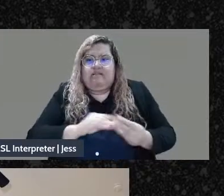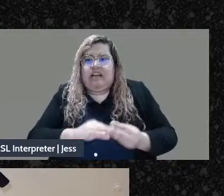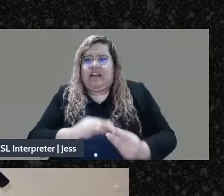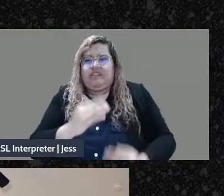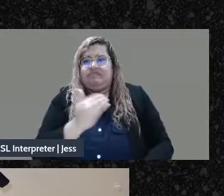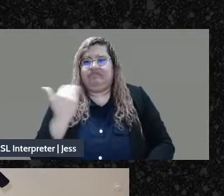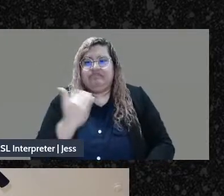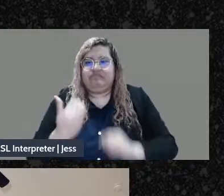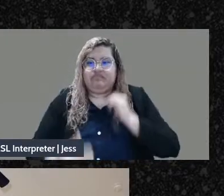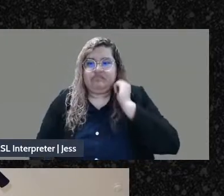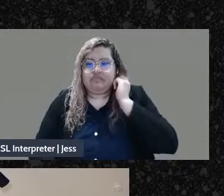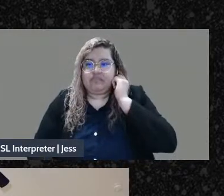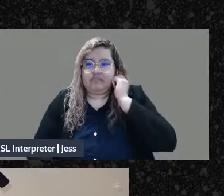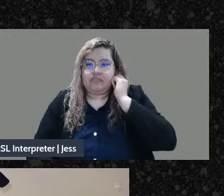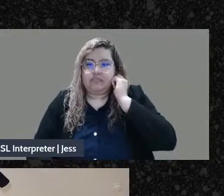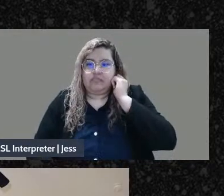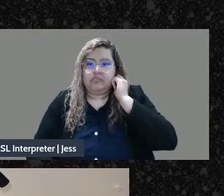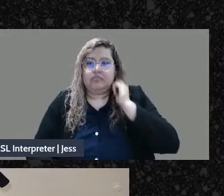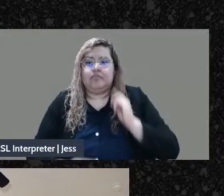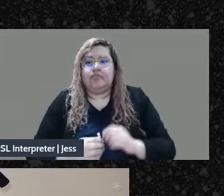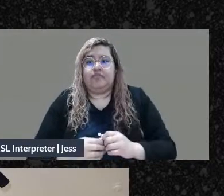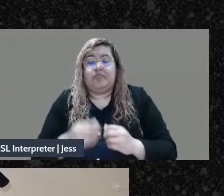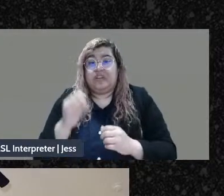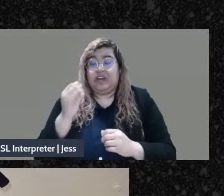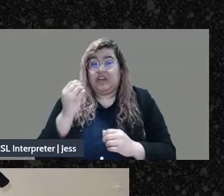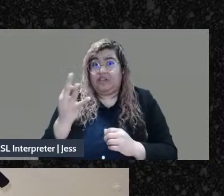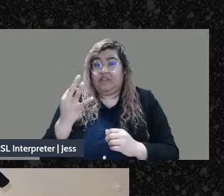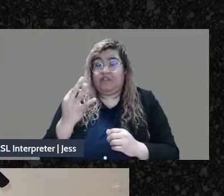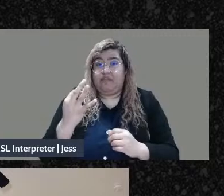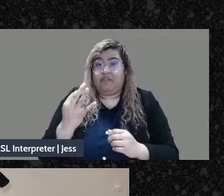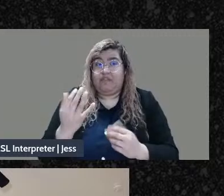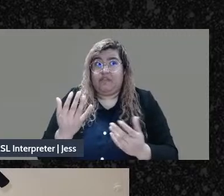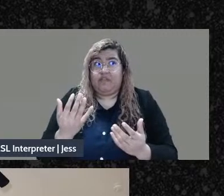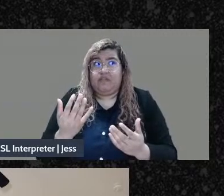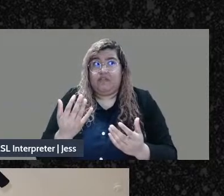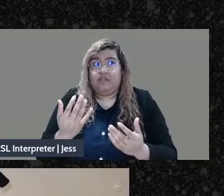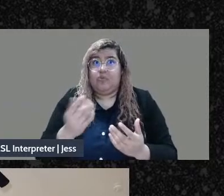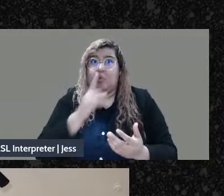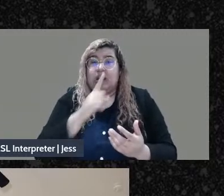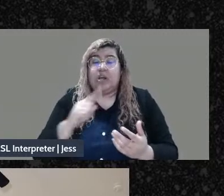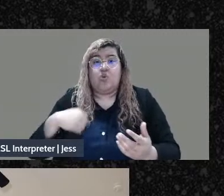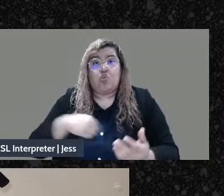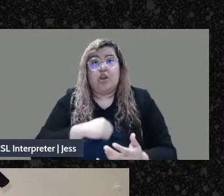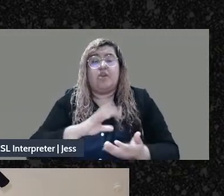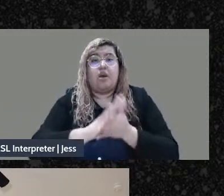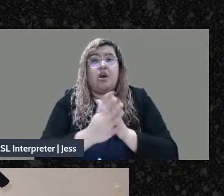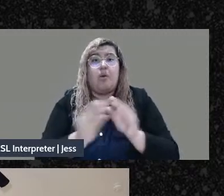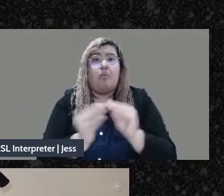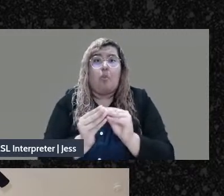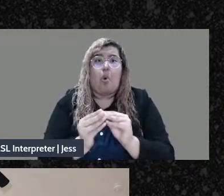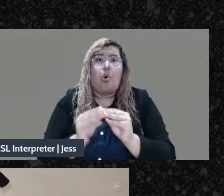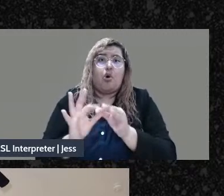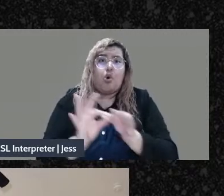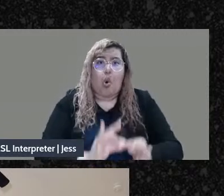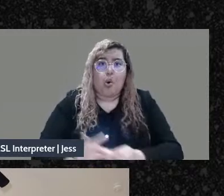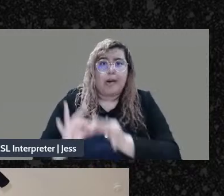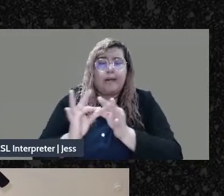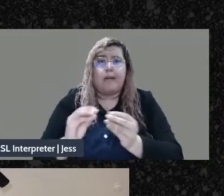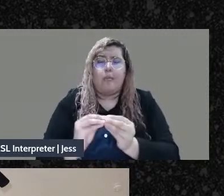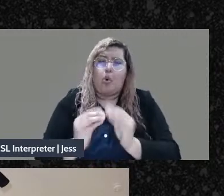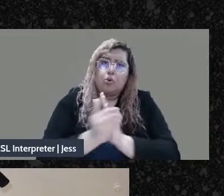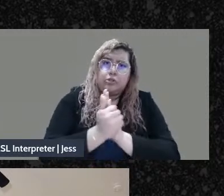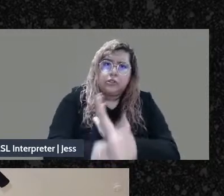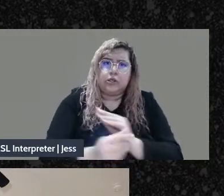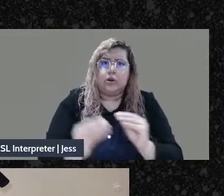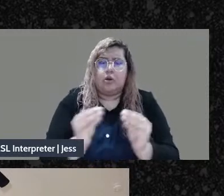And that, in fact, if anything, it's gotten more coordinated, more skilled, more